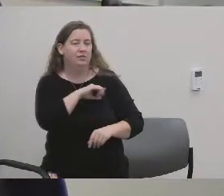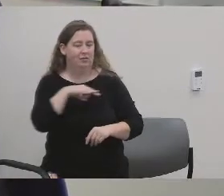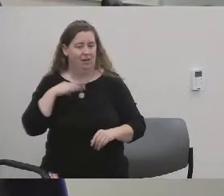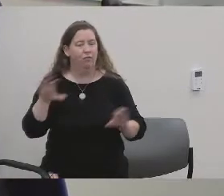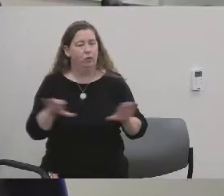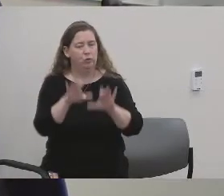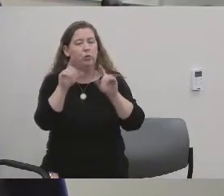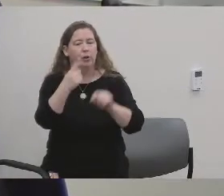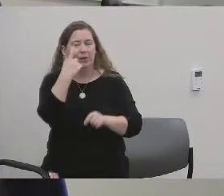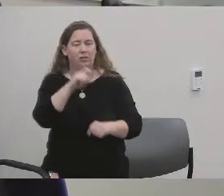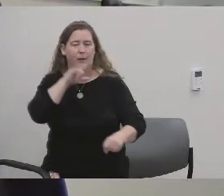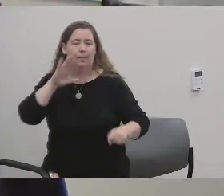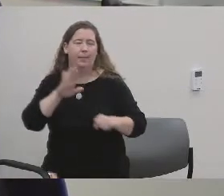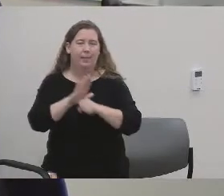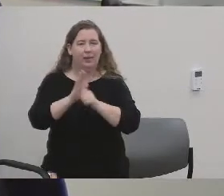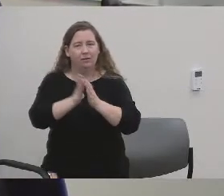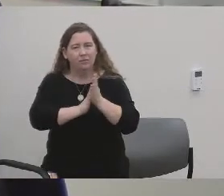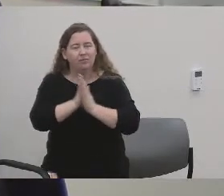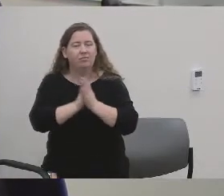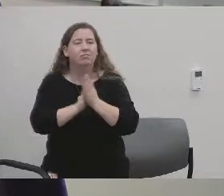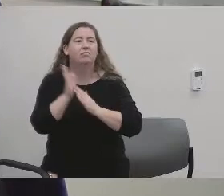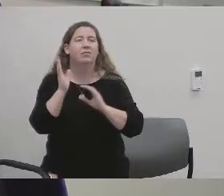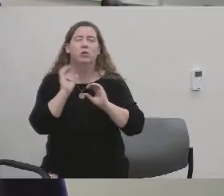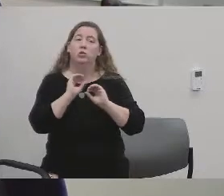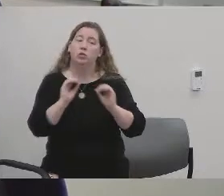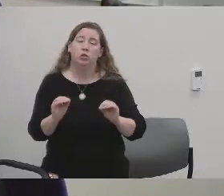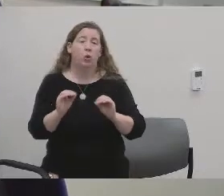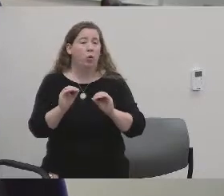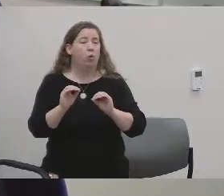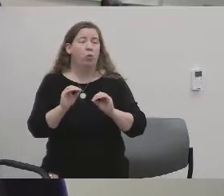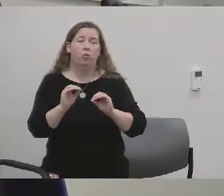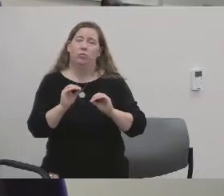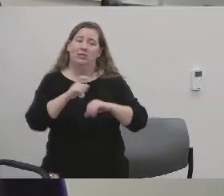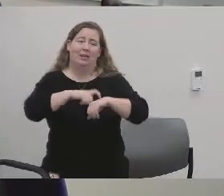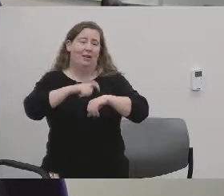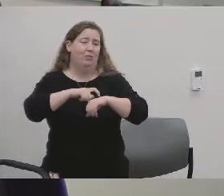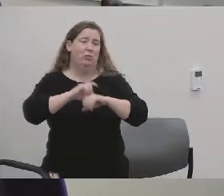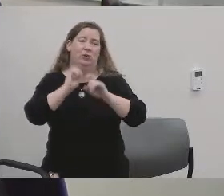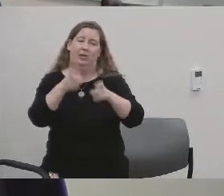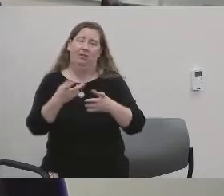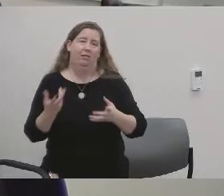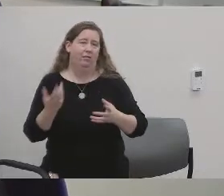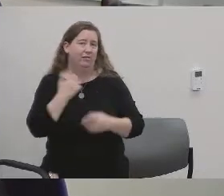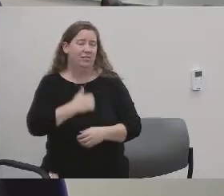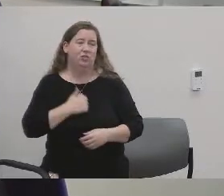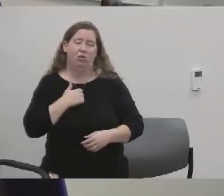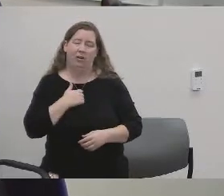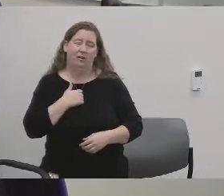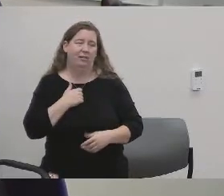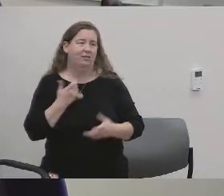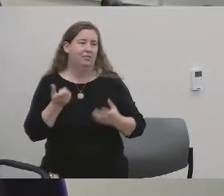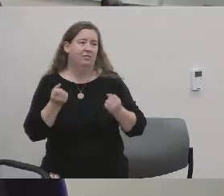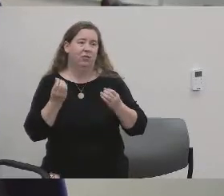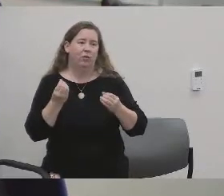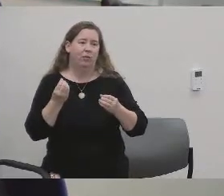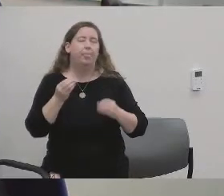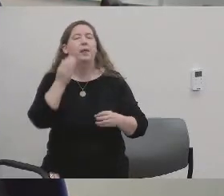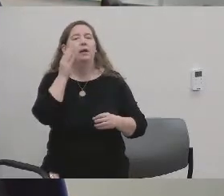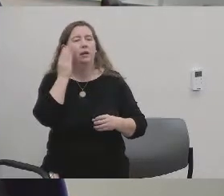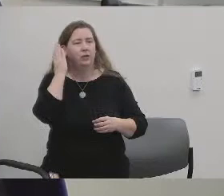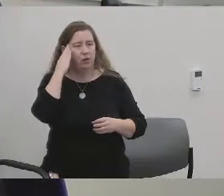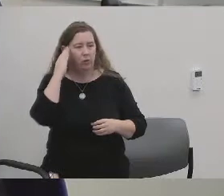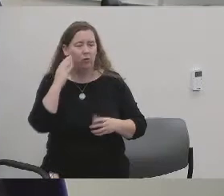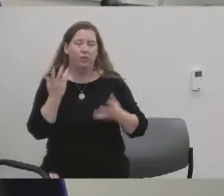committed. So, yeah, there's no room to push that back. And even so, I know they're just going to be